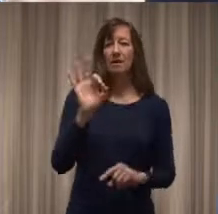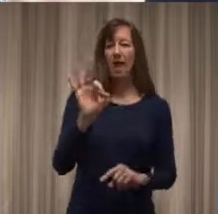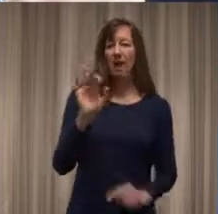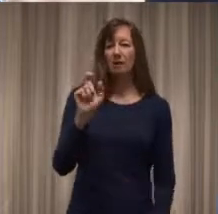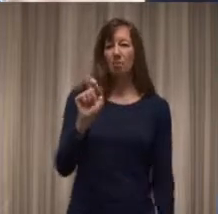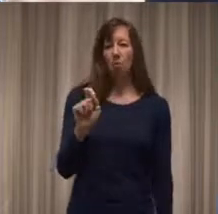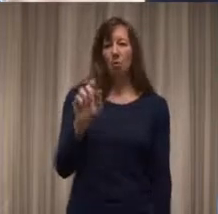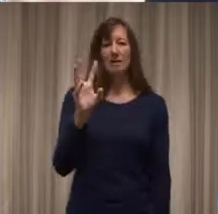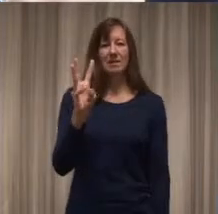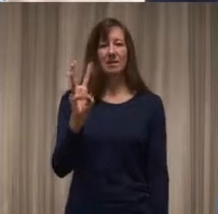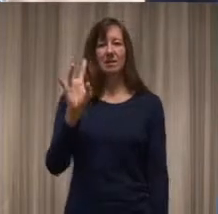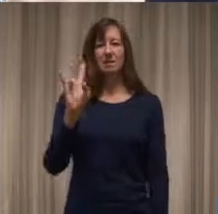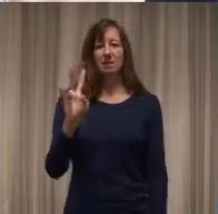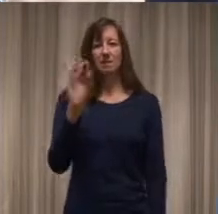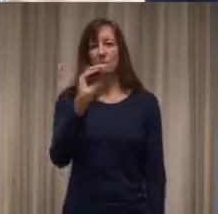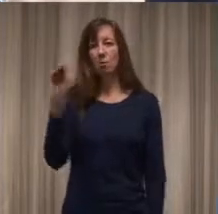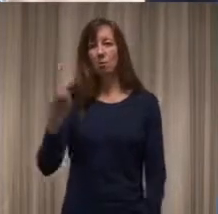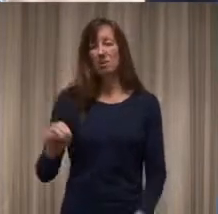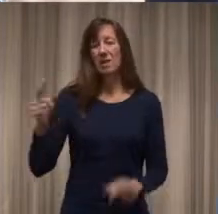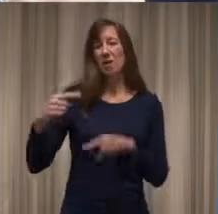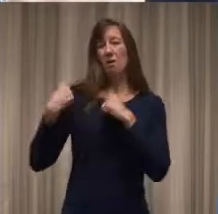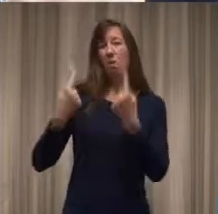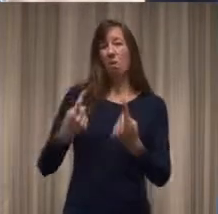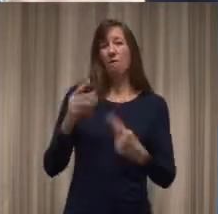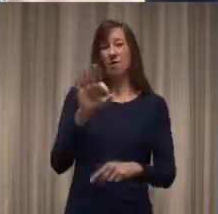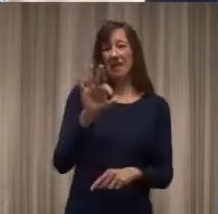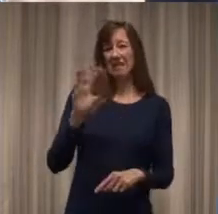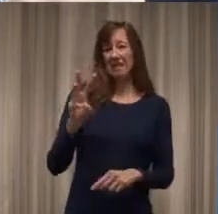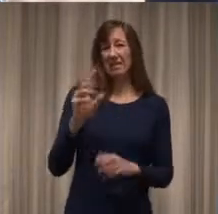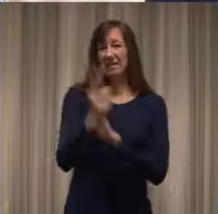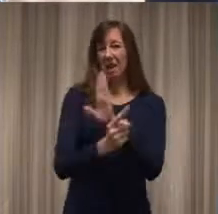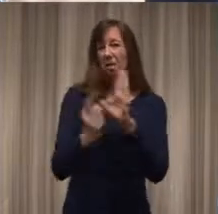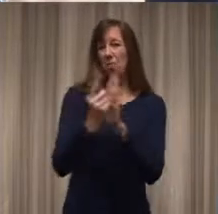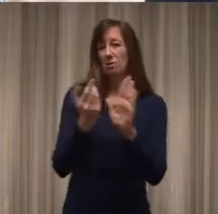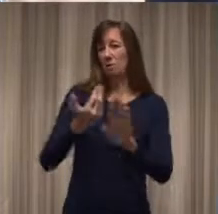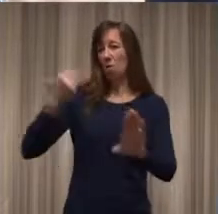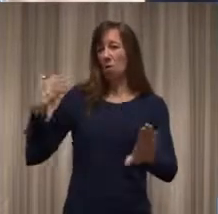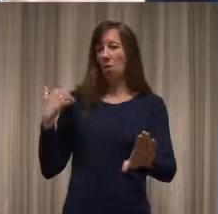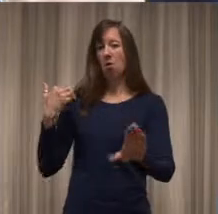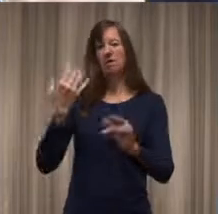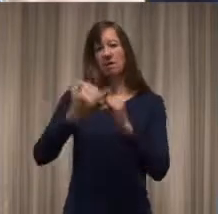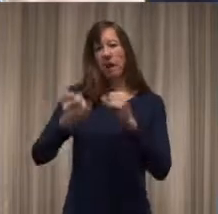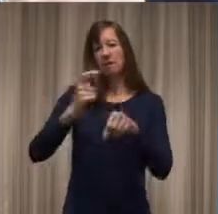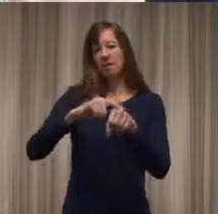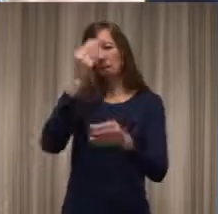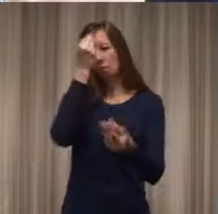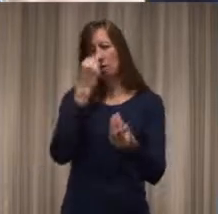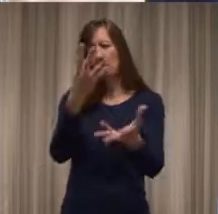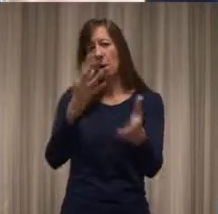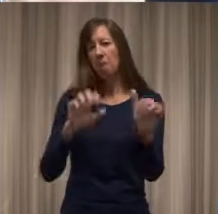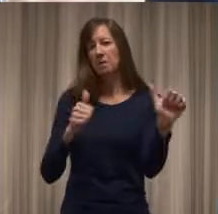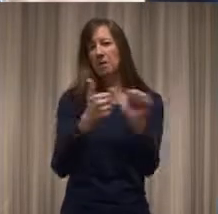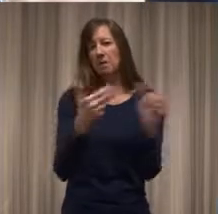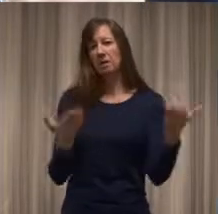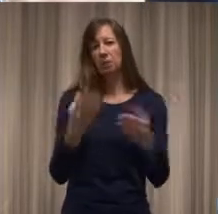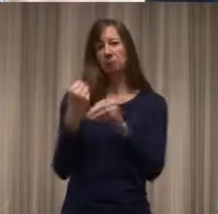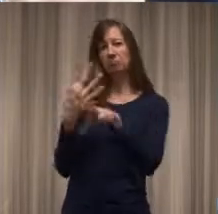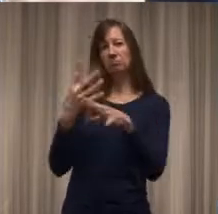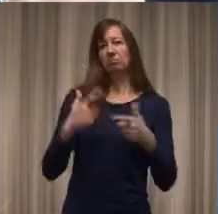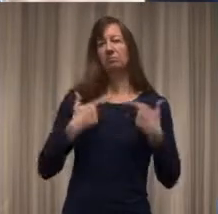9.67% over the last 96 hours since our update. To give you the exact numbers, we